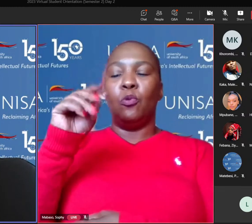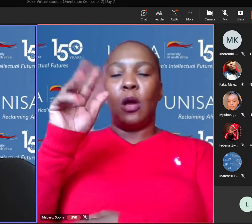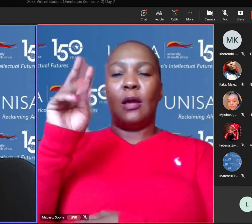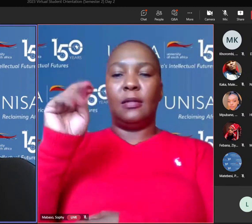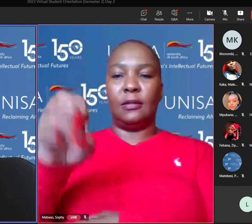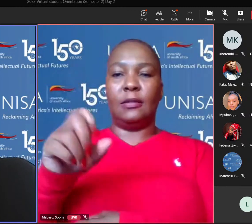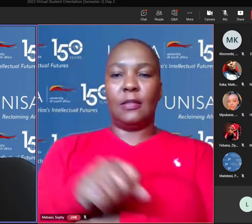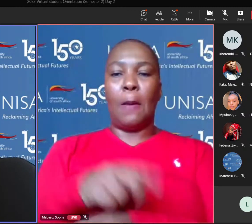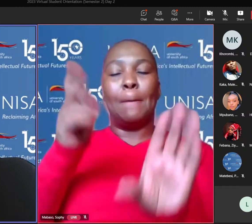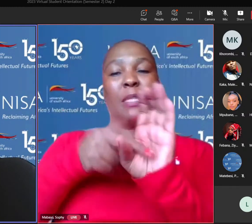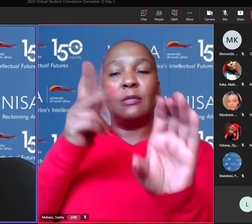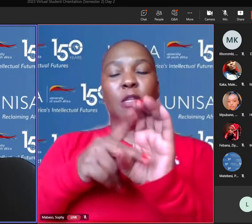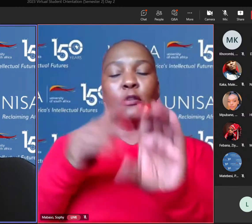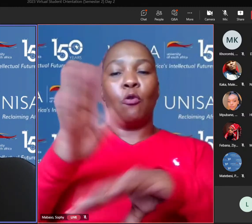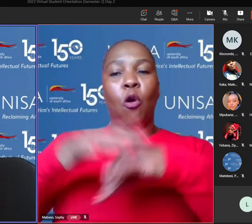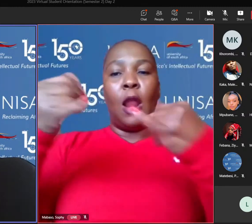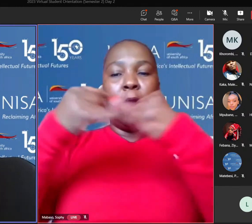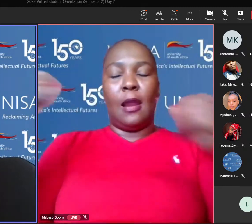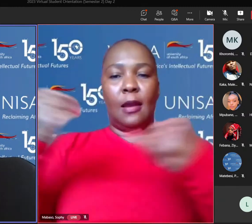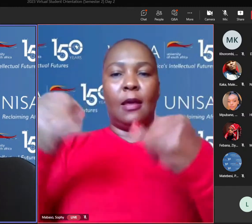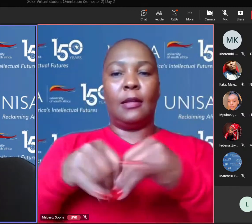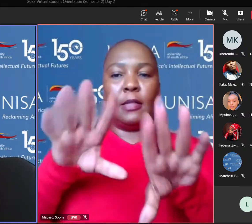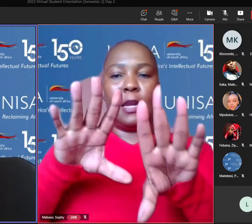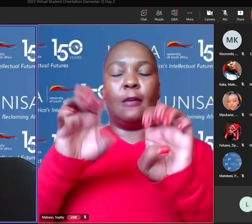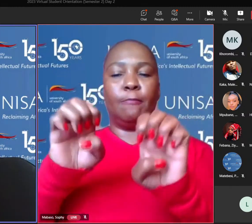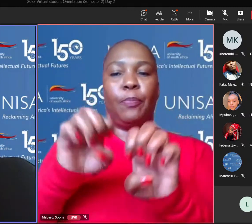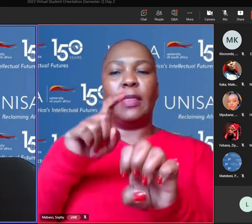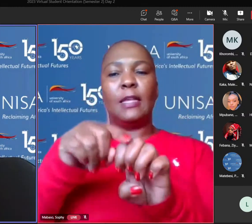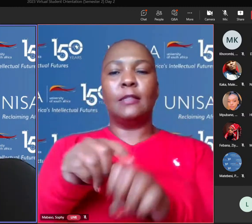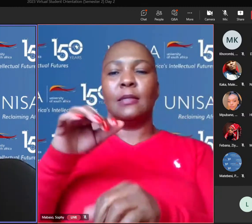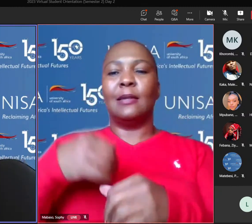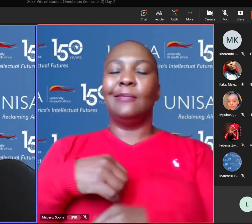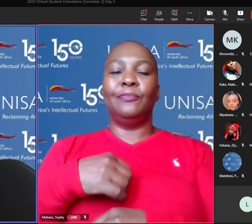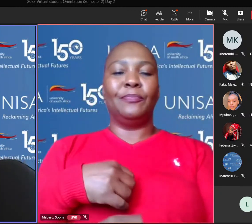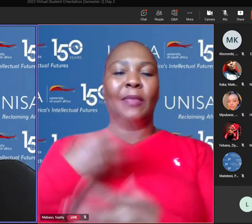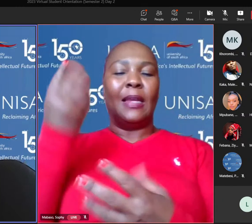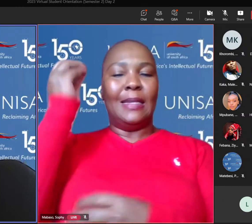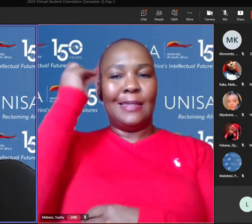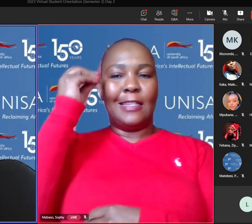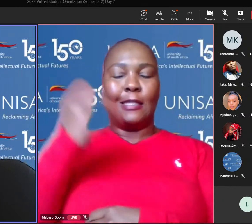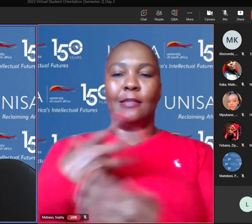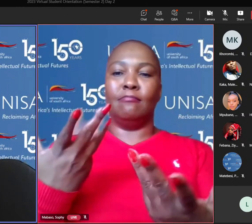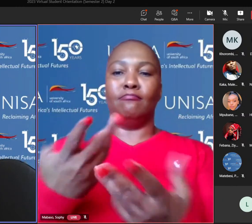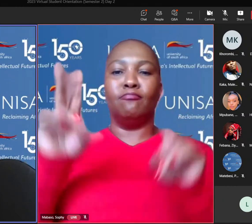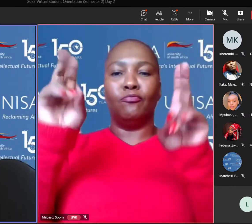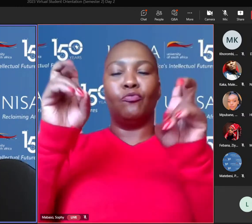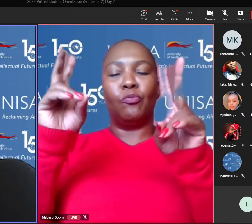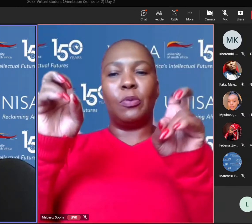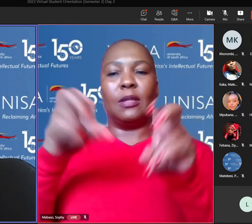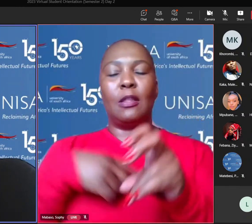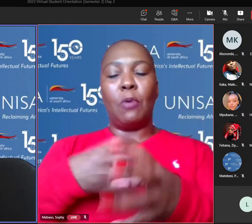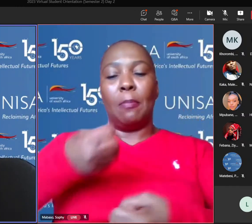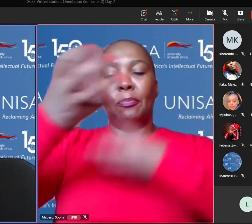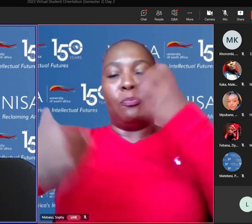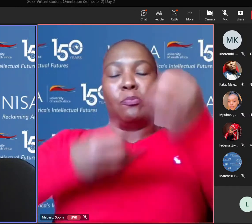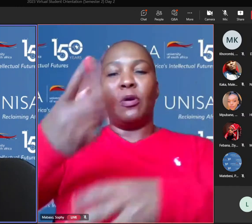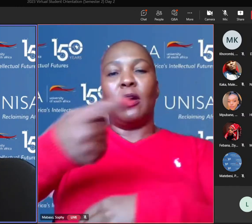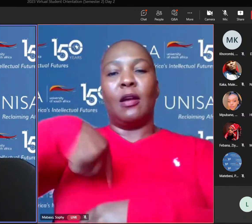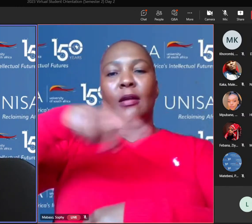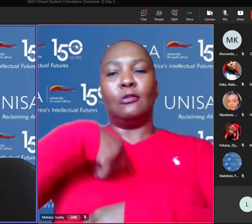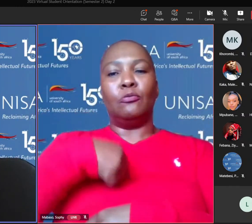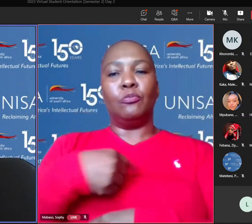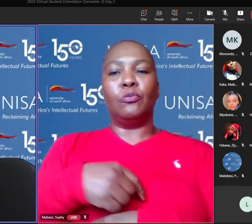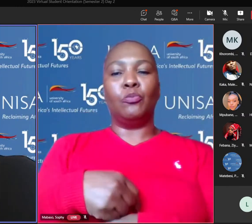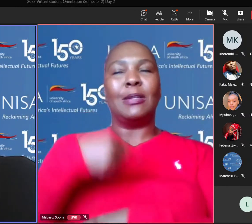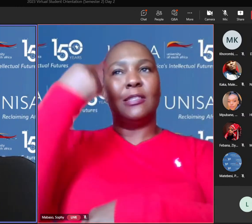exams. So this is quite an interesting topic that they're going to unpack for us. And it really is something that you need to start thinking about